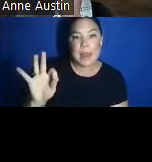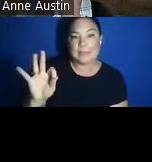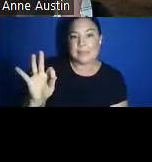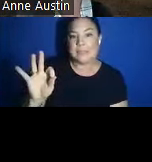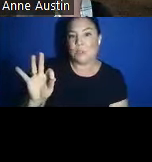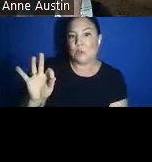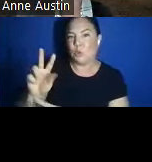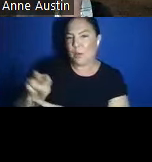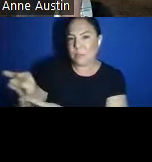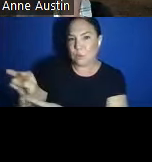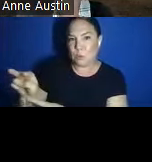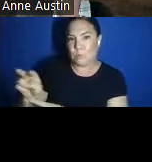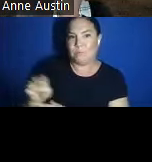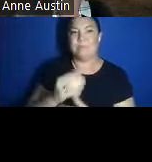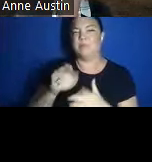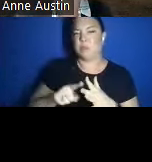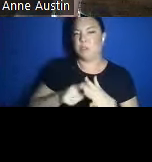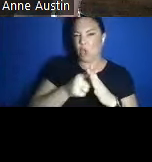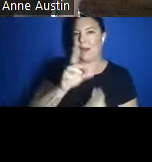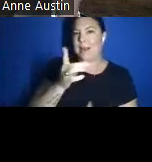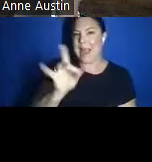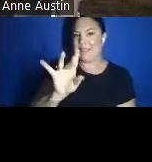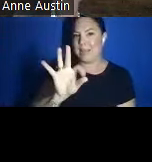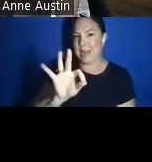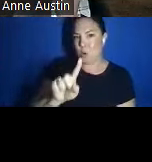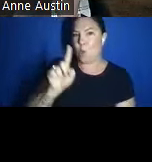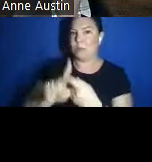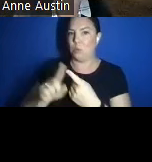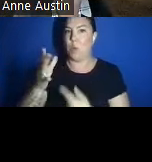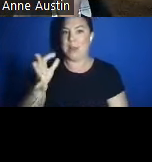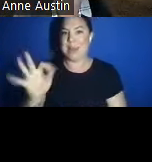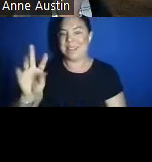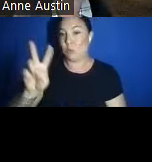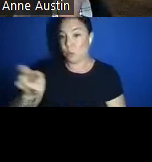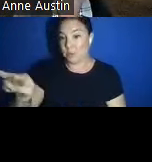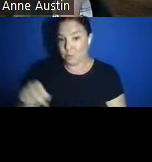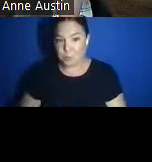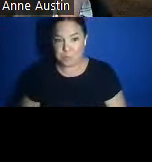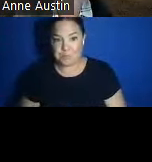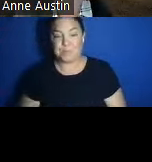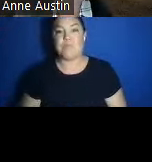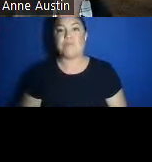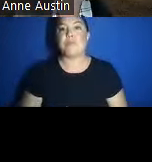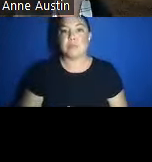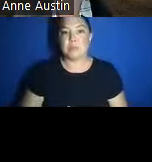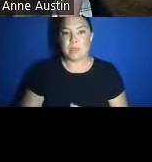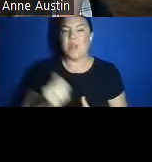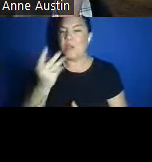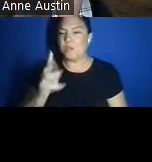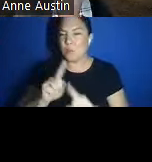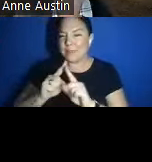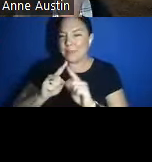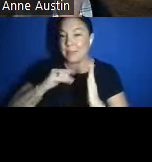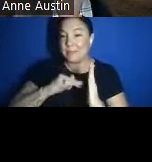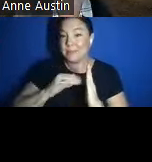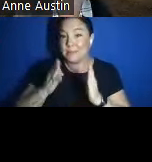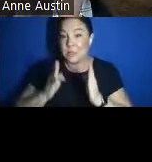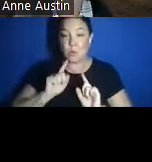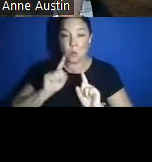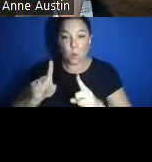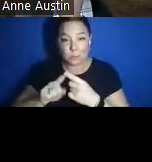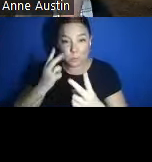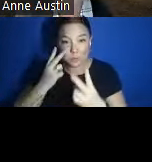These women were buried in a royal mortuary complex, and they were recently revisited by Catherine Rohrig in her 2015